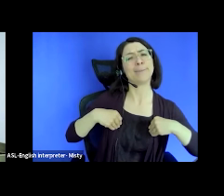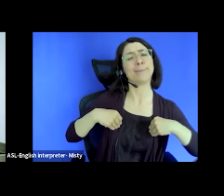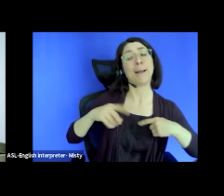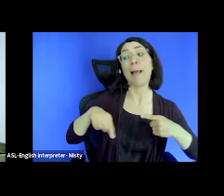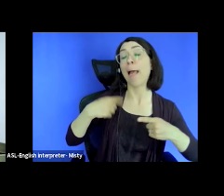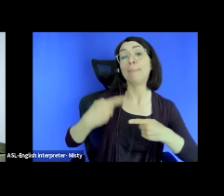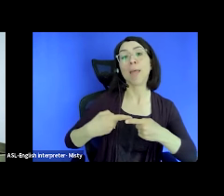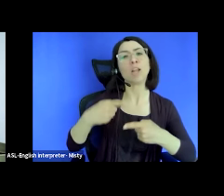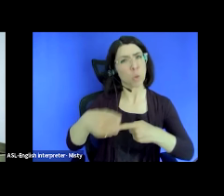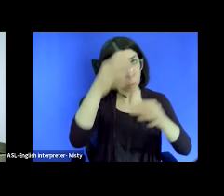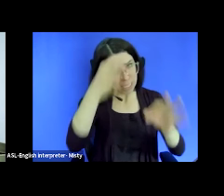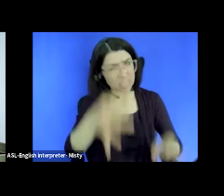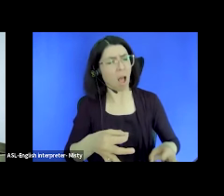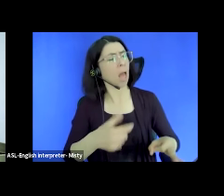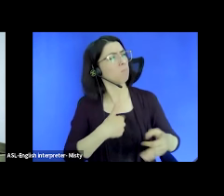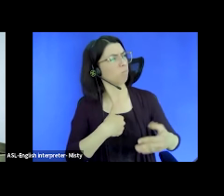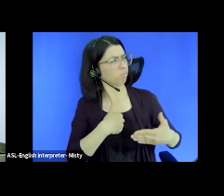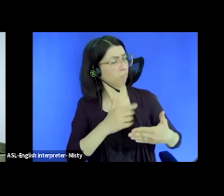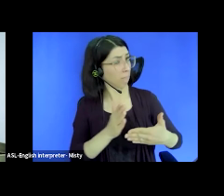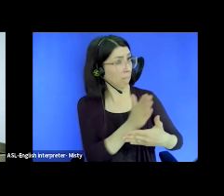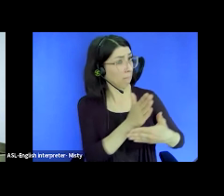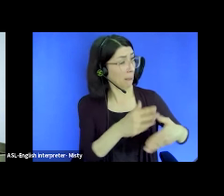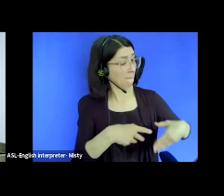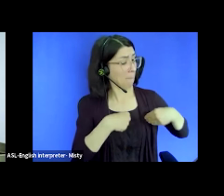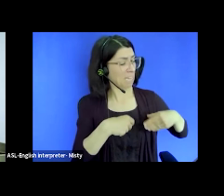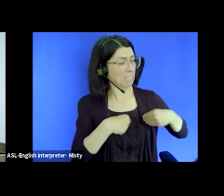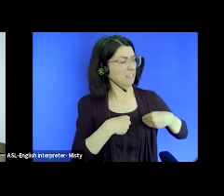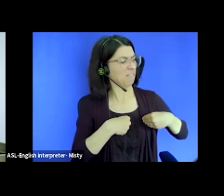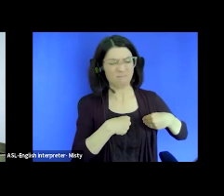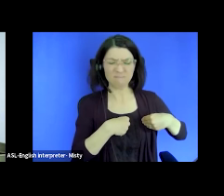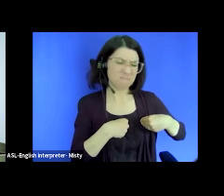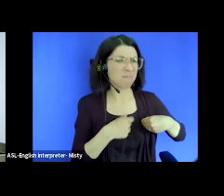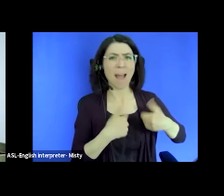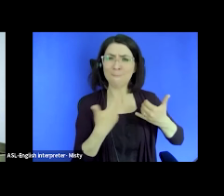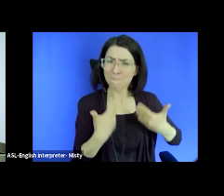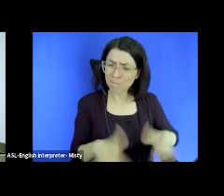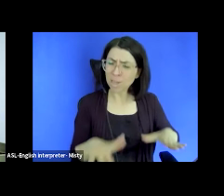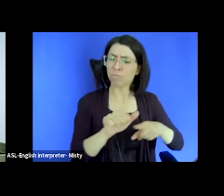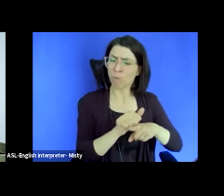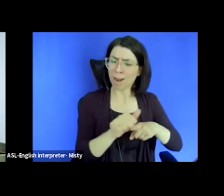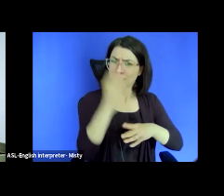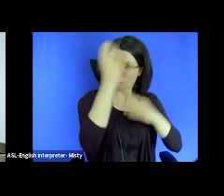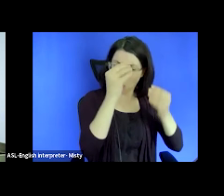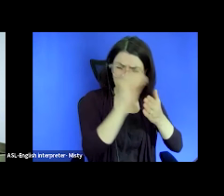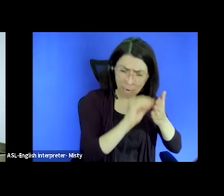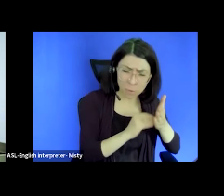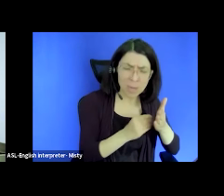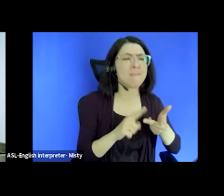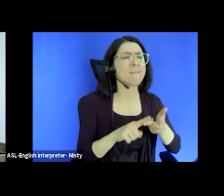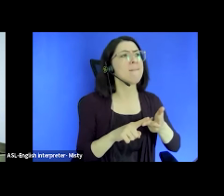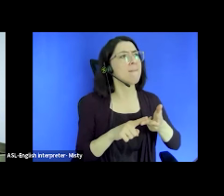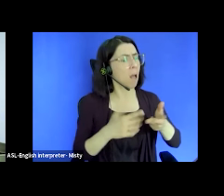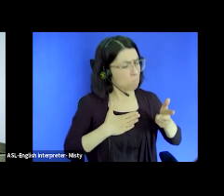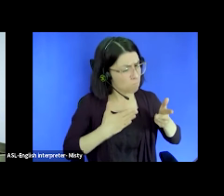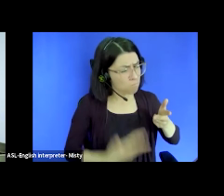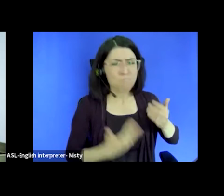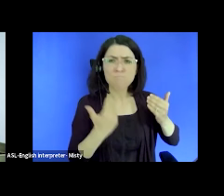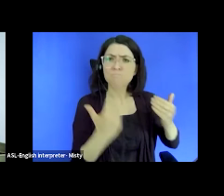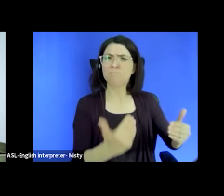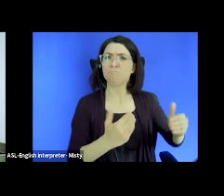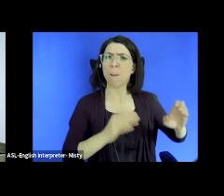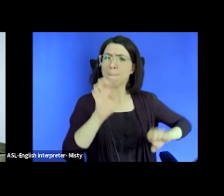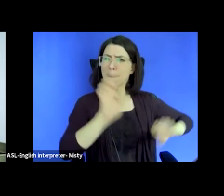decide to try, because you've done your thought diaries, you're willing to do a behavioral experiment, you try to become an assertive